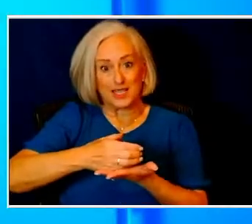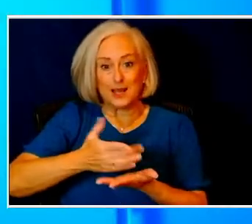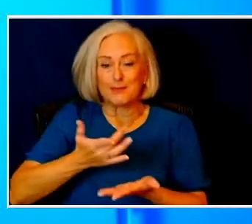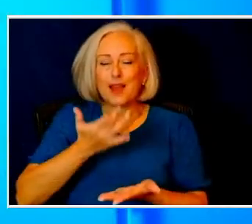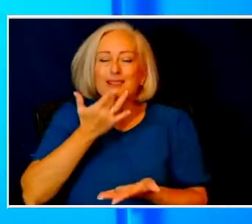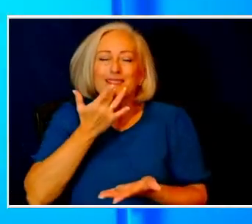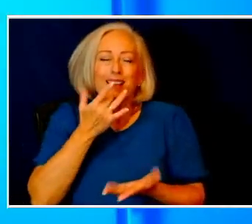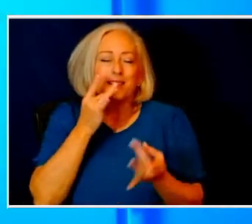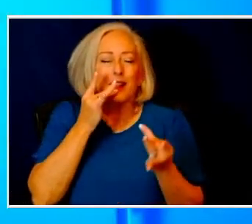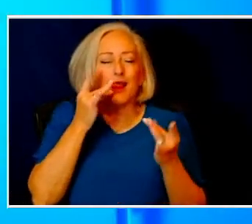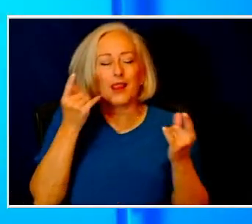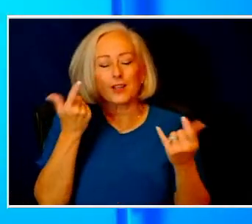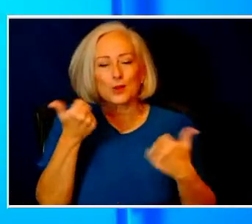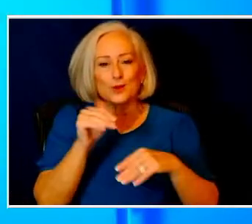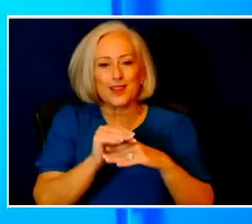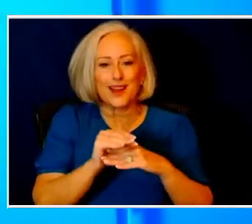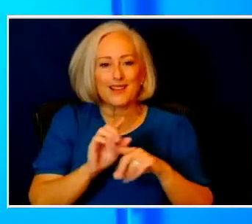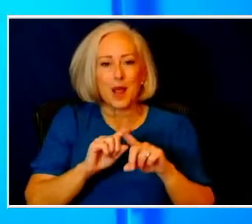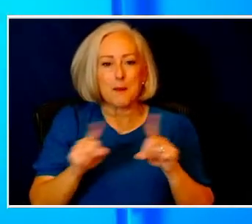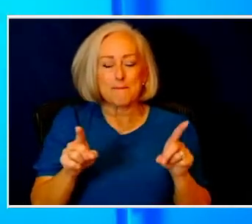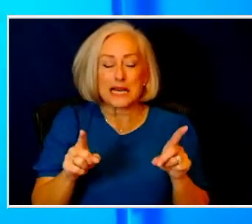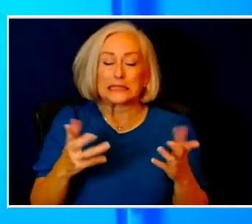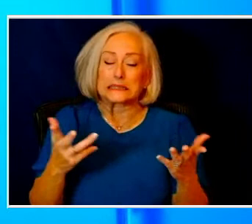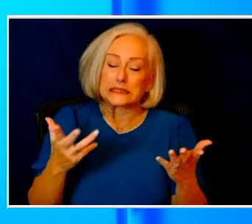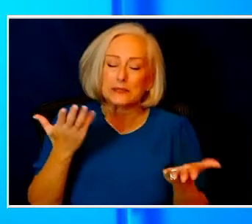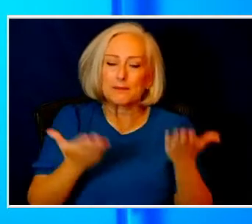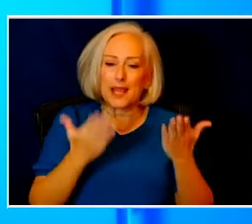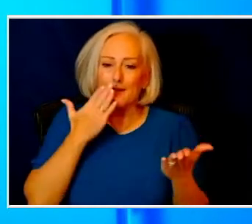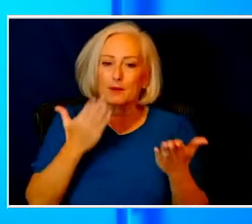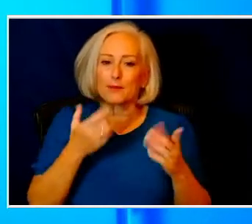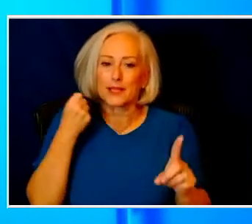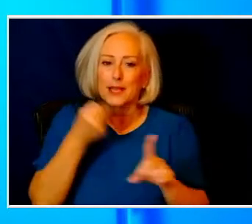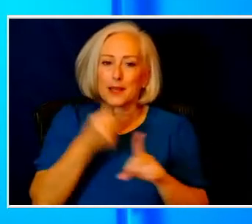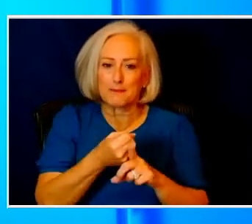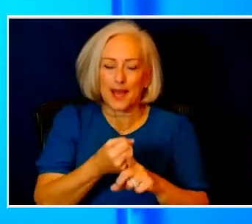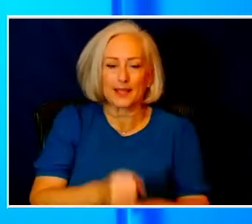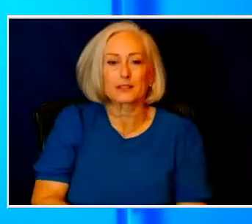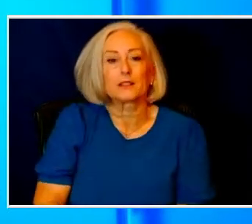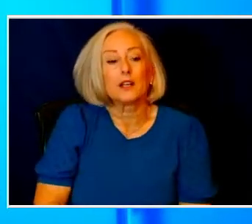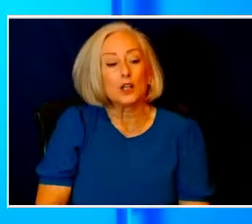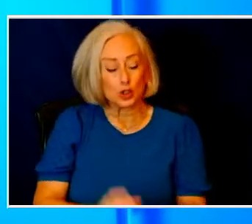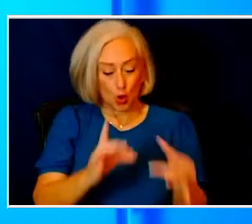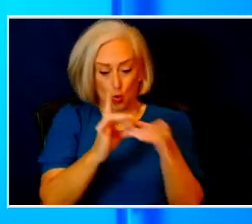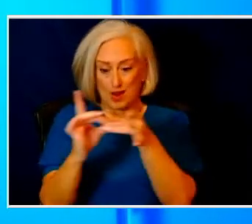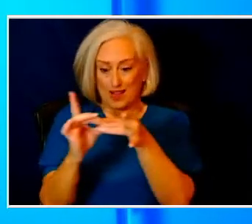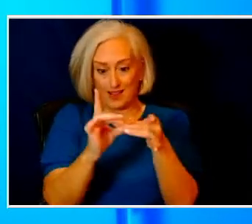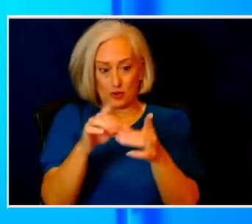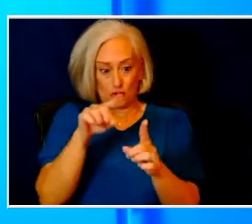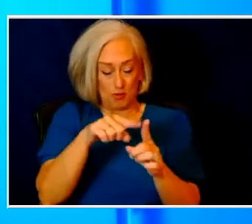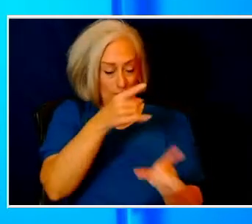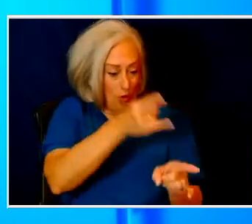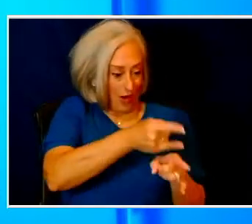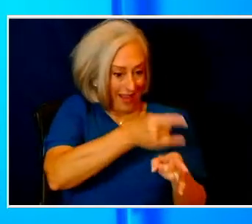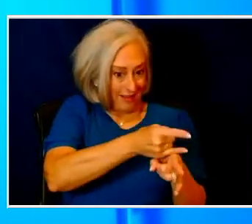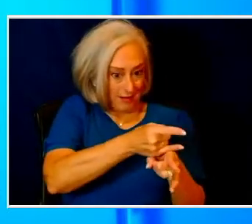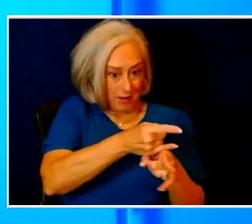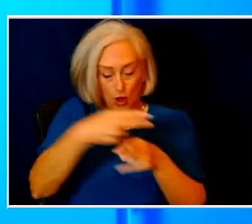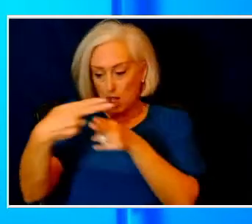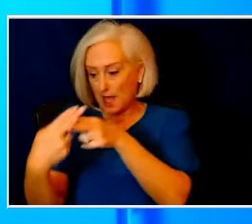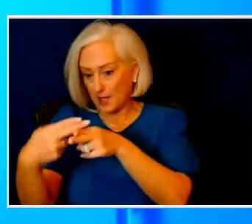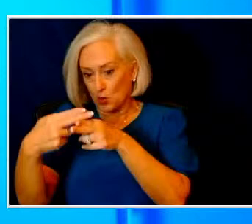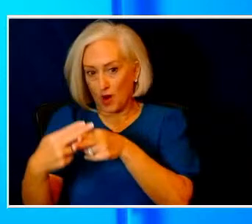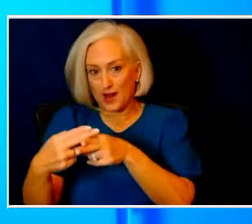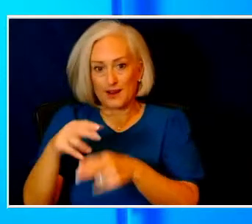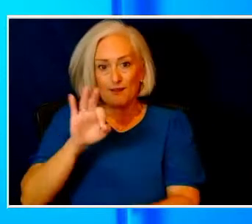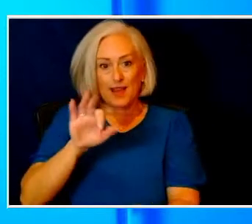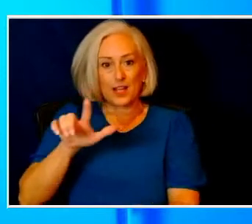lot of confusion on the relationship between alcohol and weight-related fatty liver. And